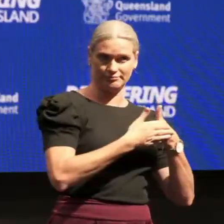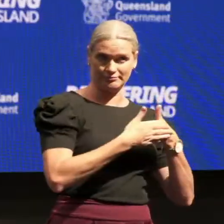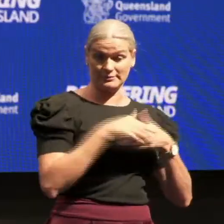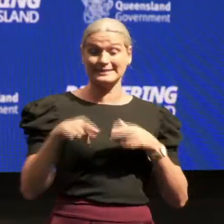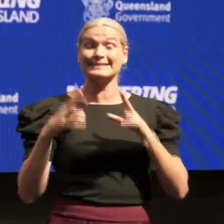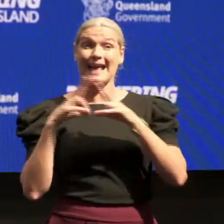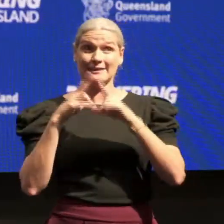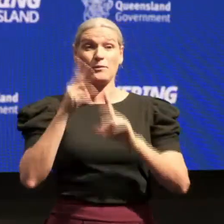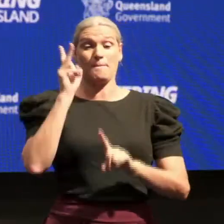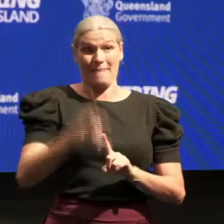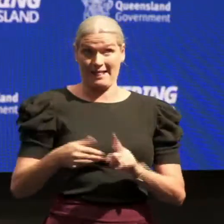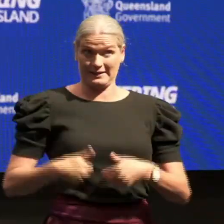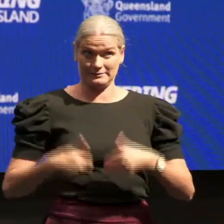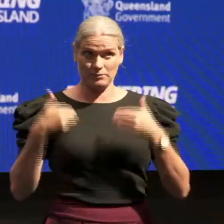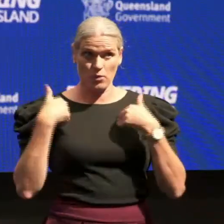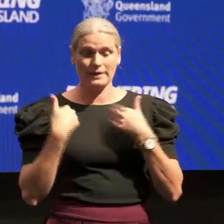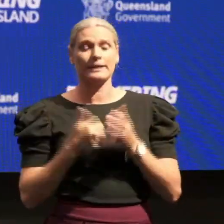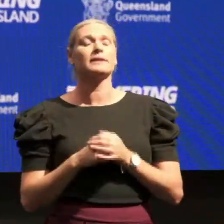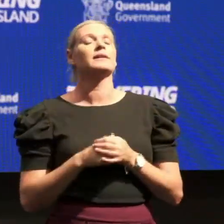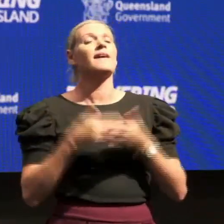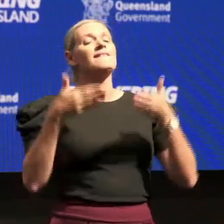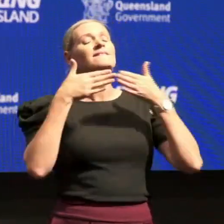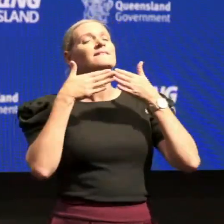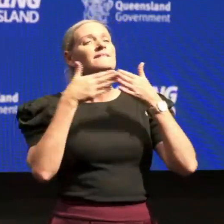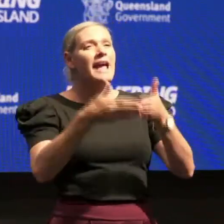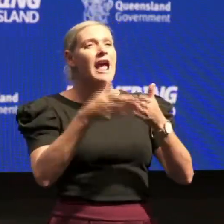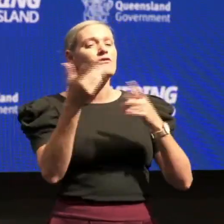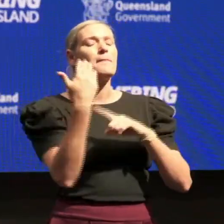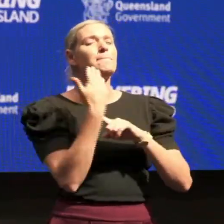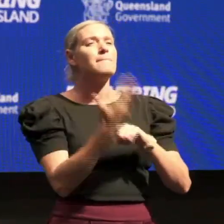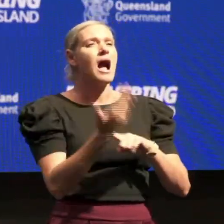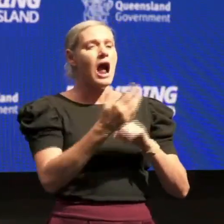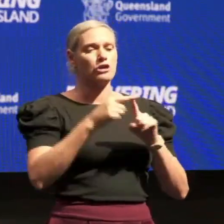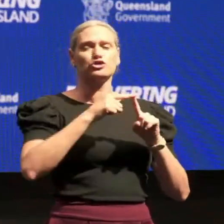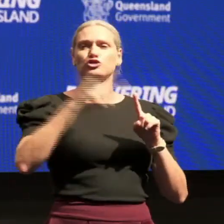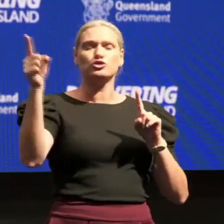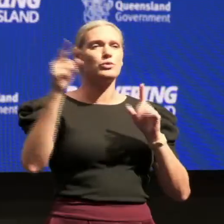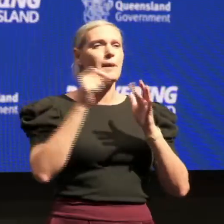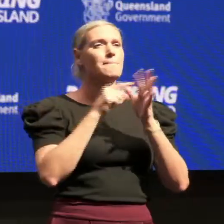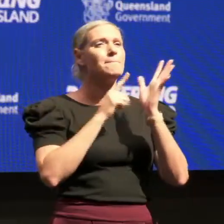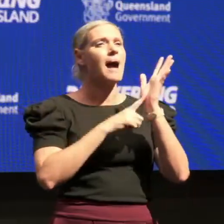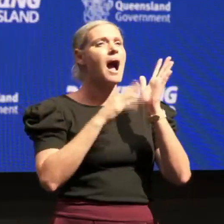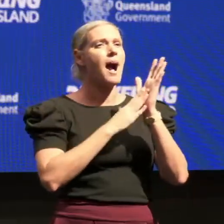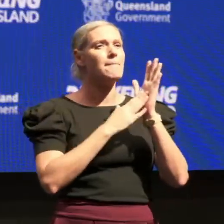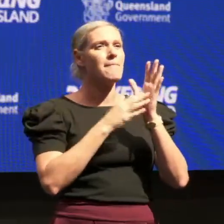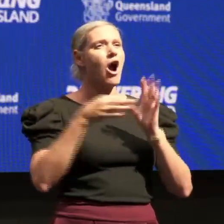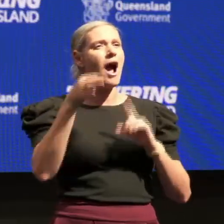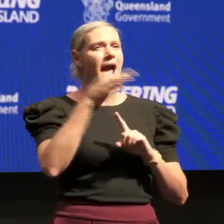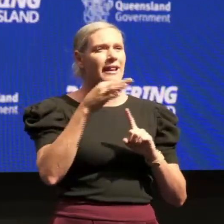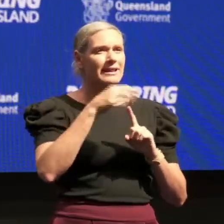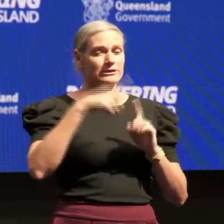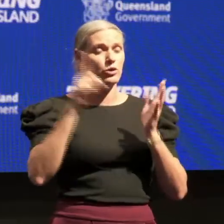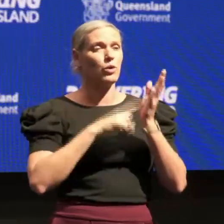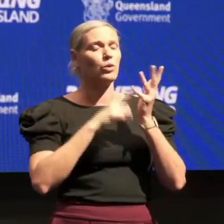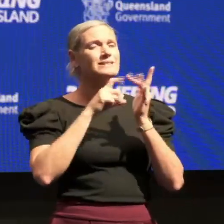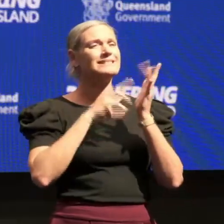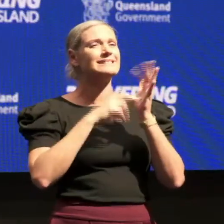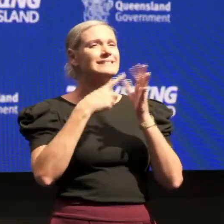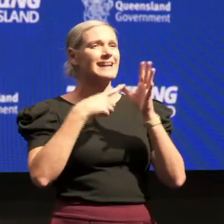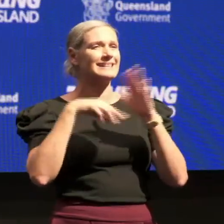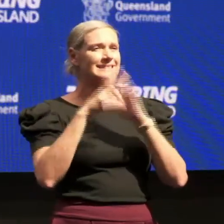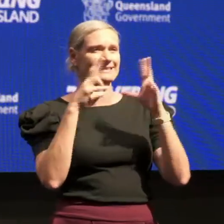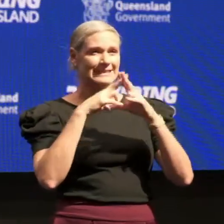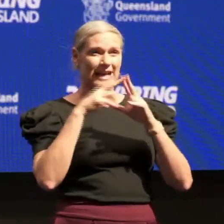morning. Ferry services, the barge to Palm Island from both Lucinda and